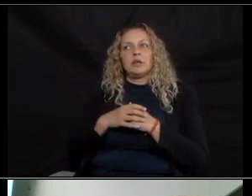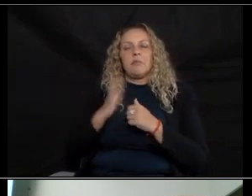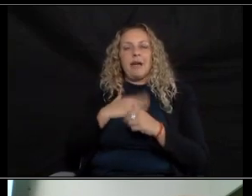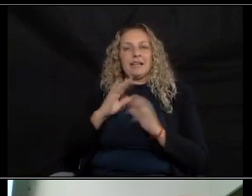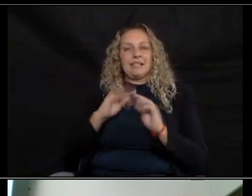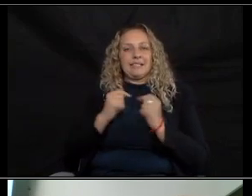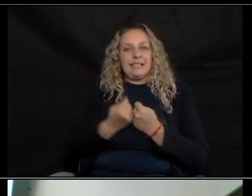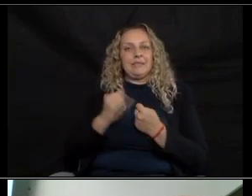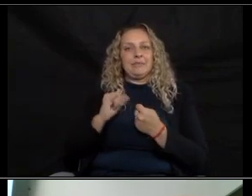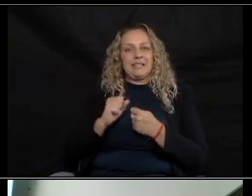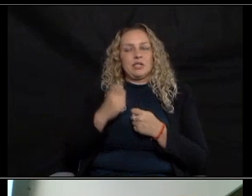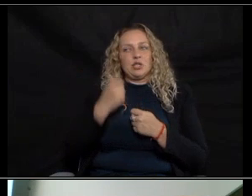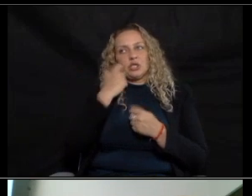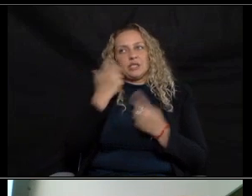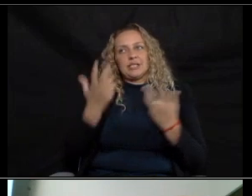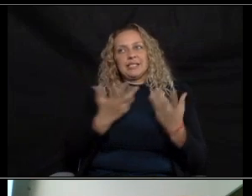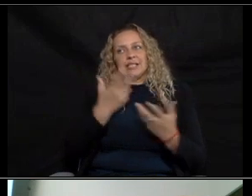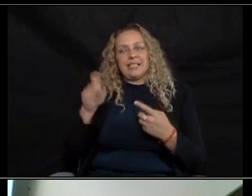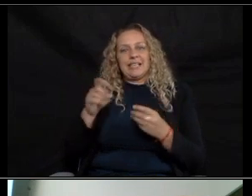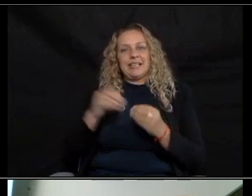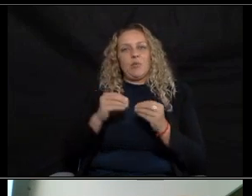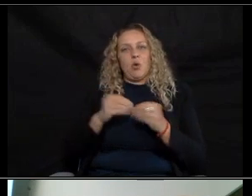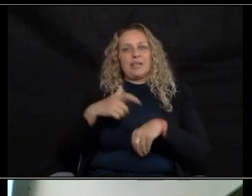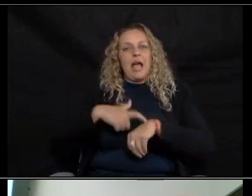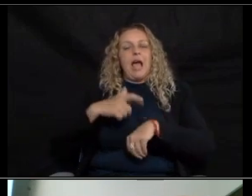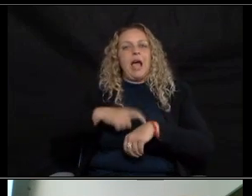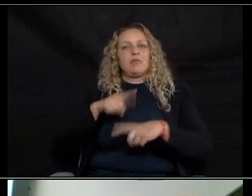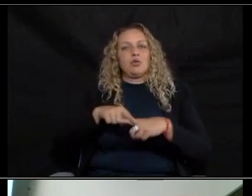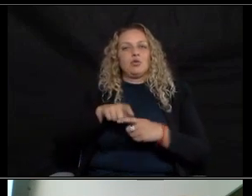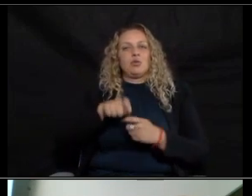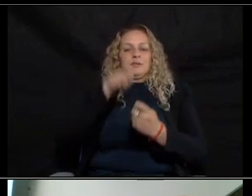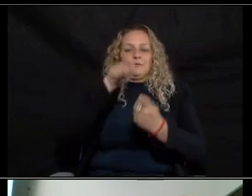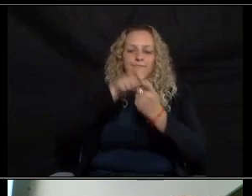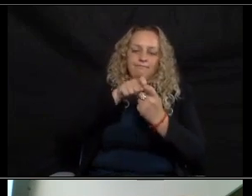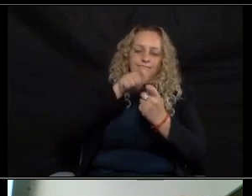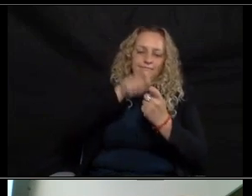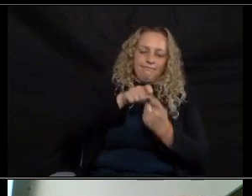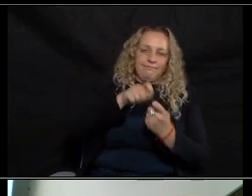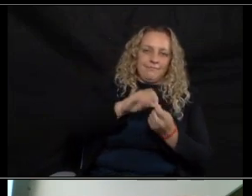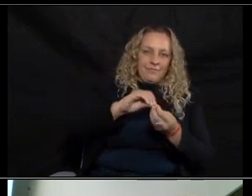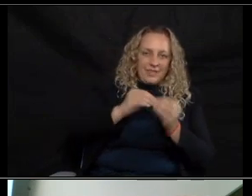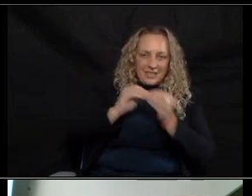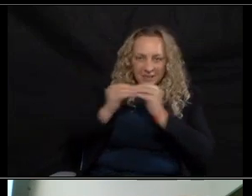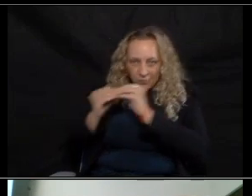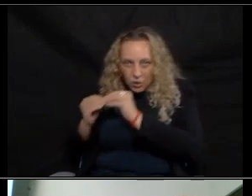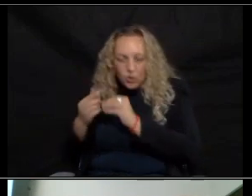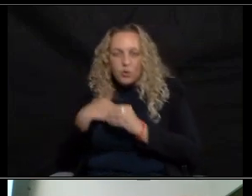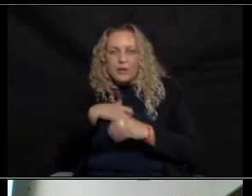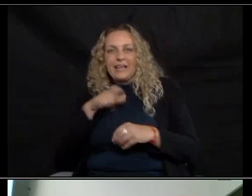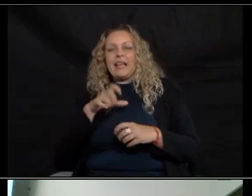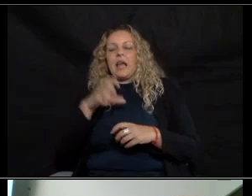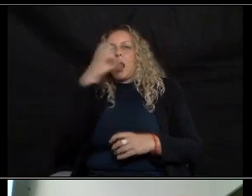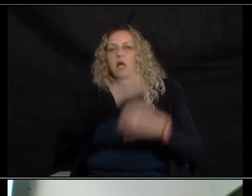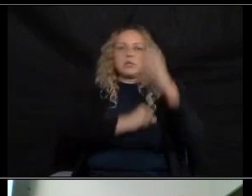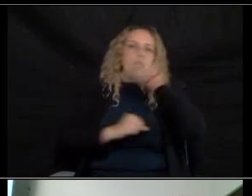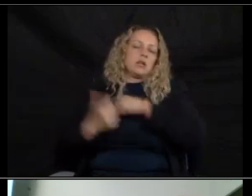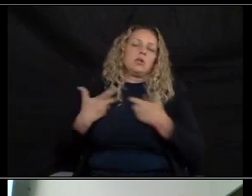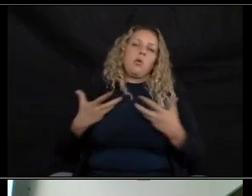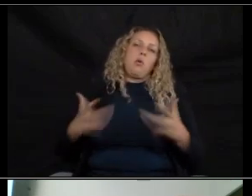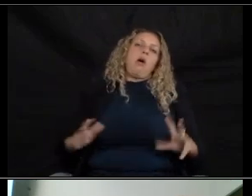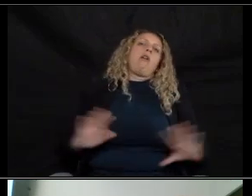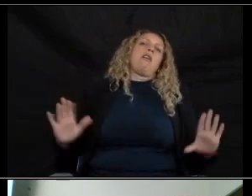team just needs more time to get exactly the numbers that we need. We're not guessing here.